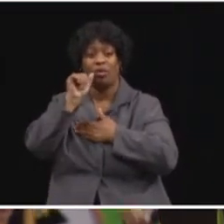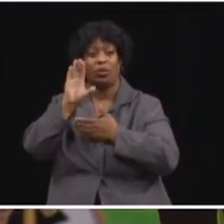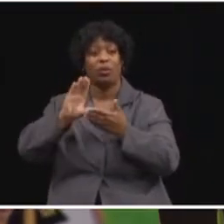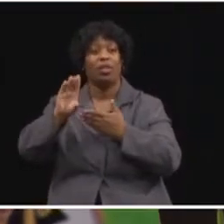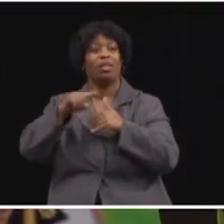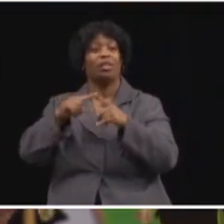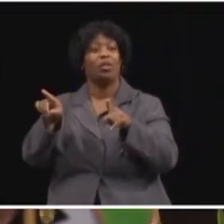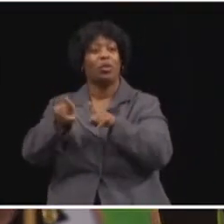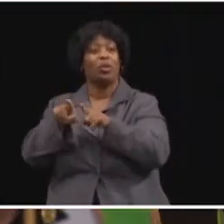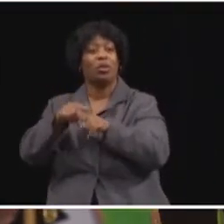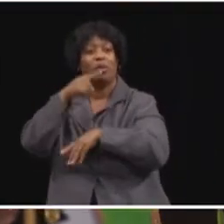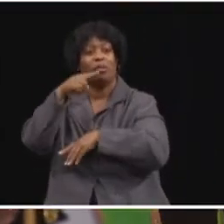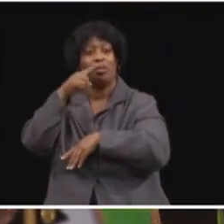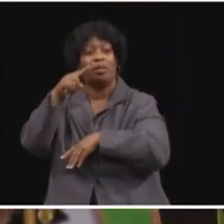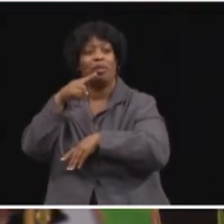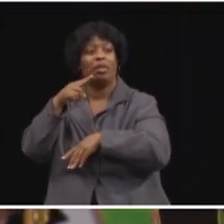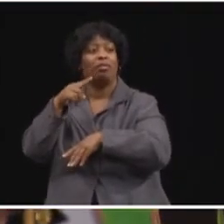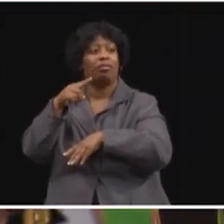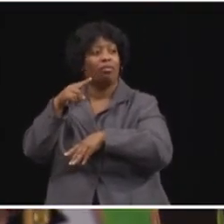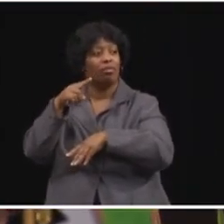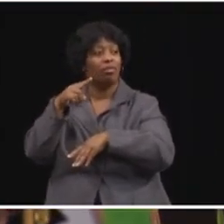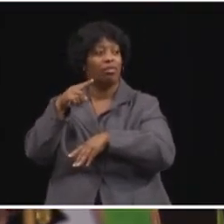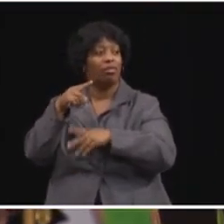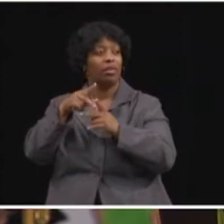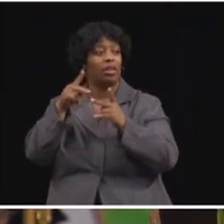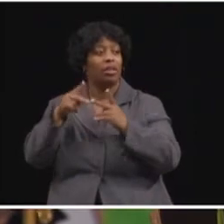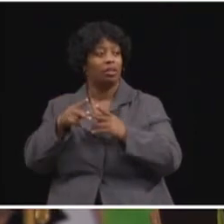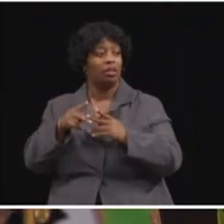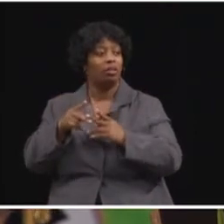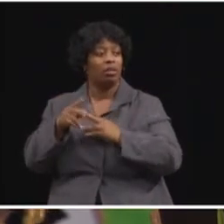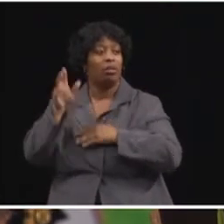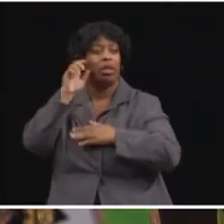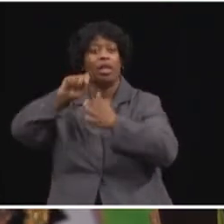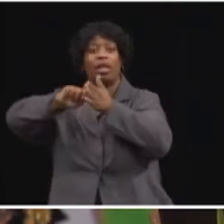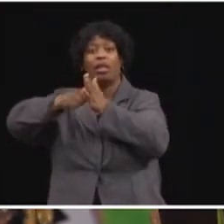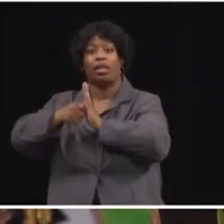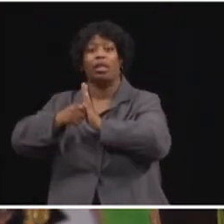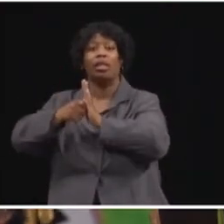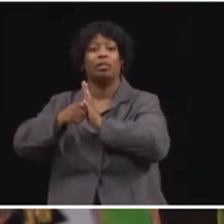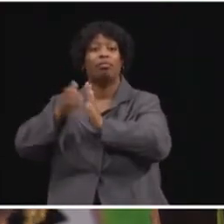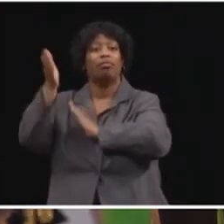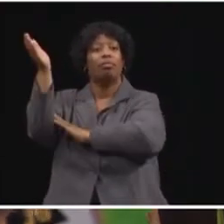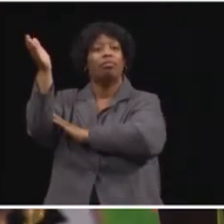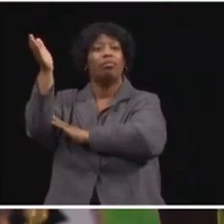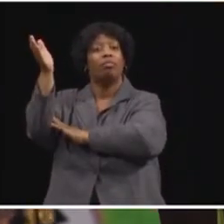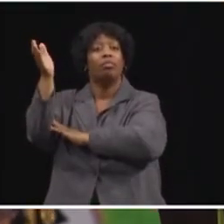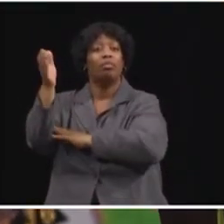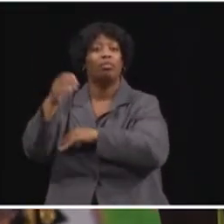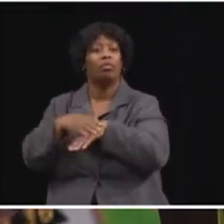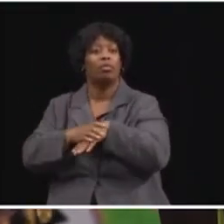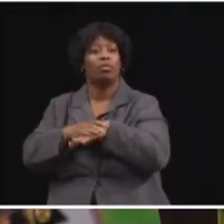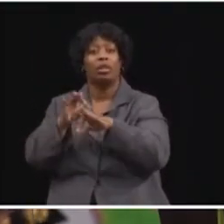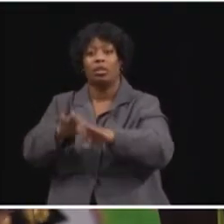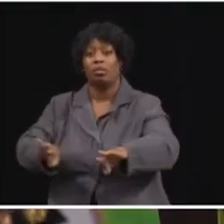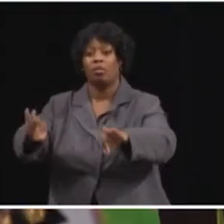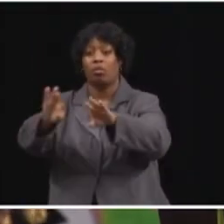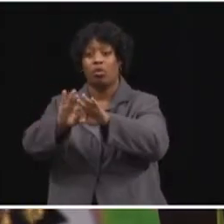And you're going to hear from a great keynote in Mr. Billups and how it's important